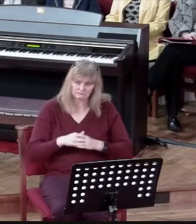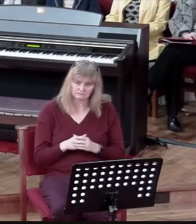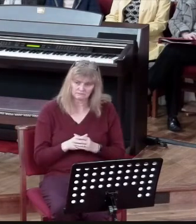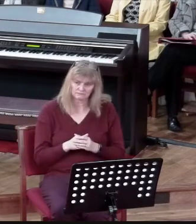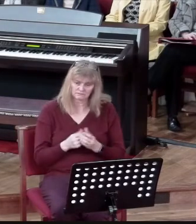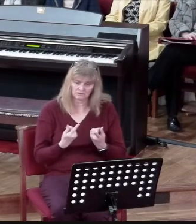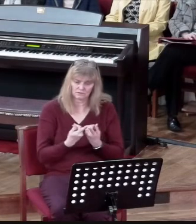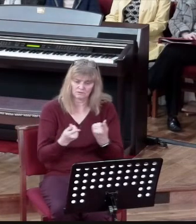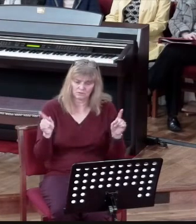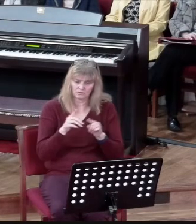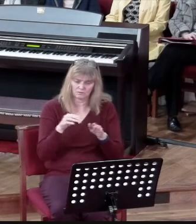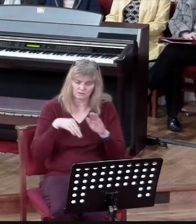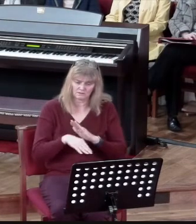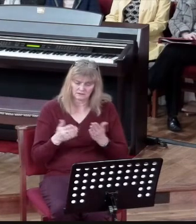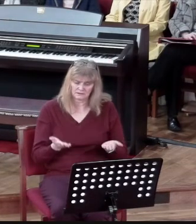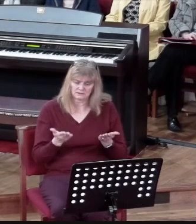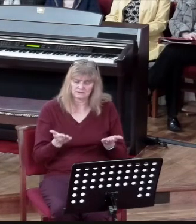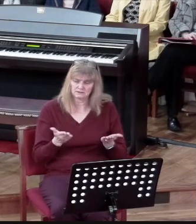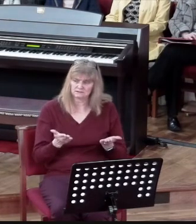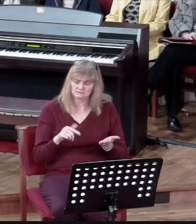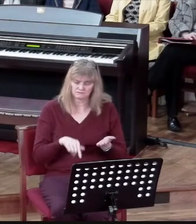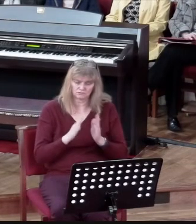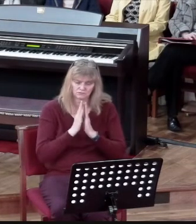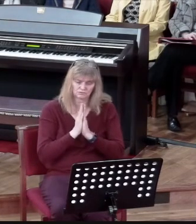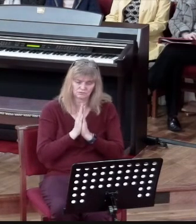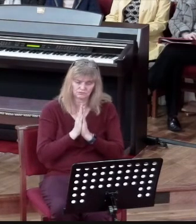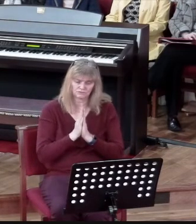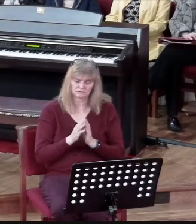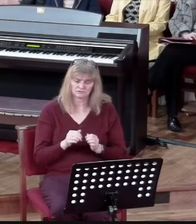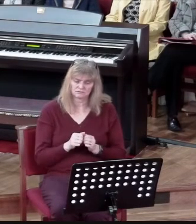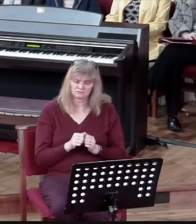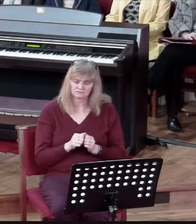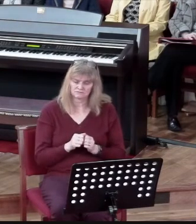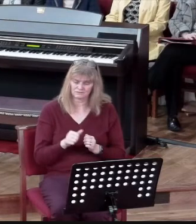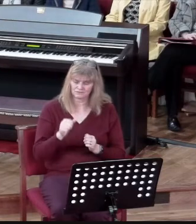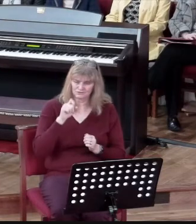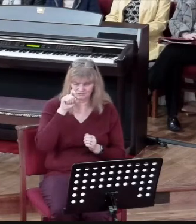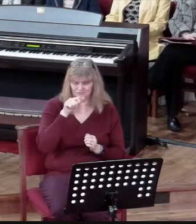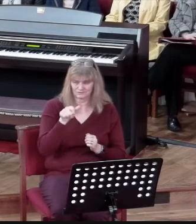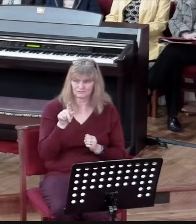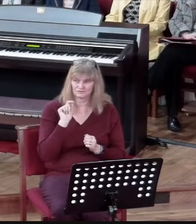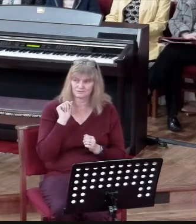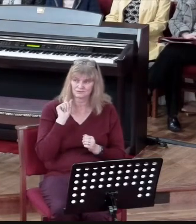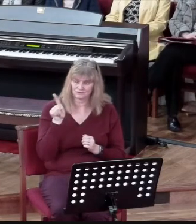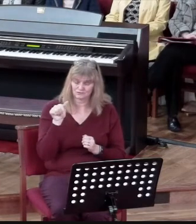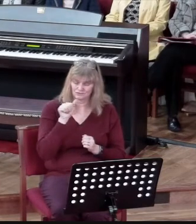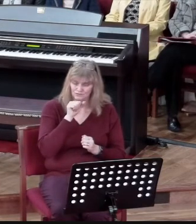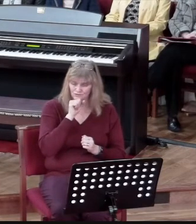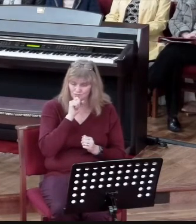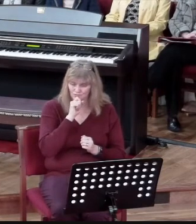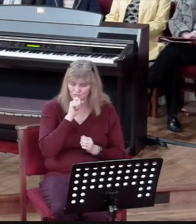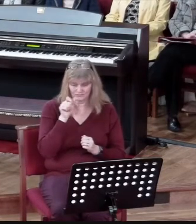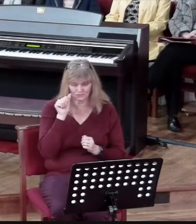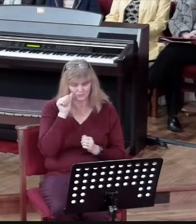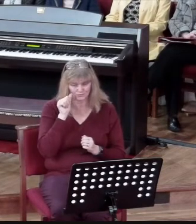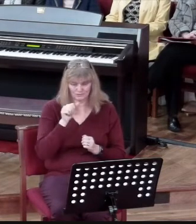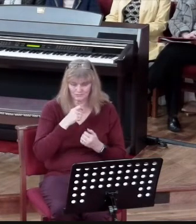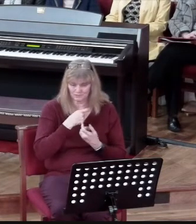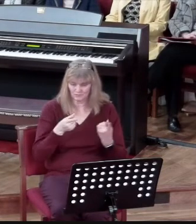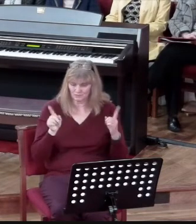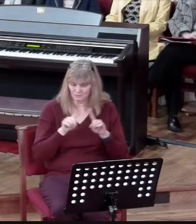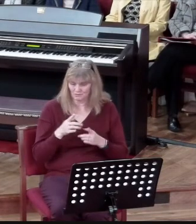And we come into your presence, for you are the God who knows us so well. You're the God who can give meaning to our lives, who can guide